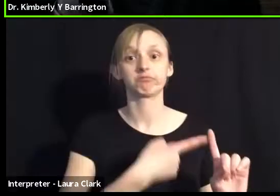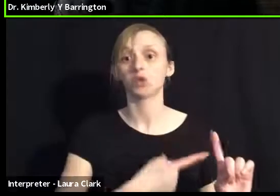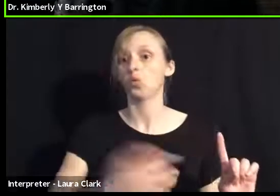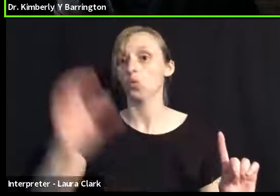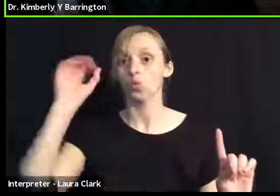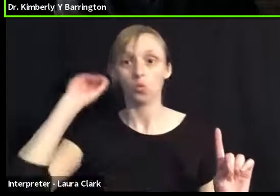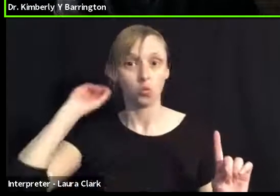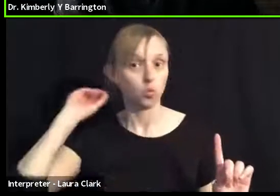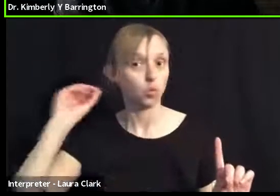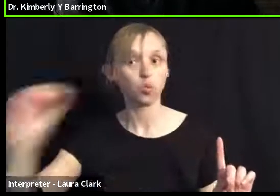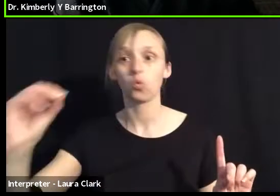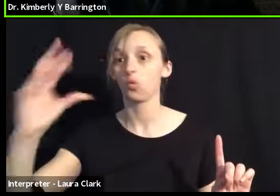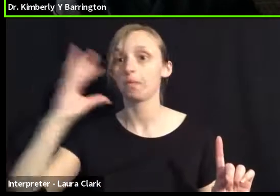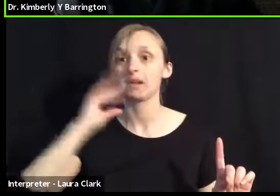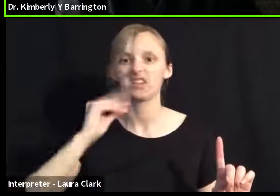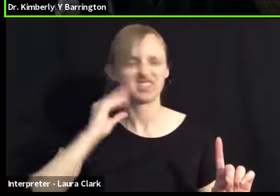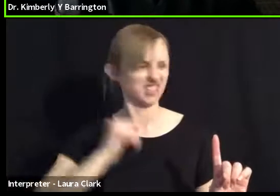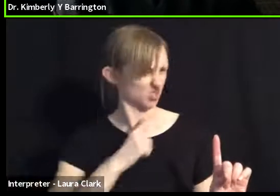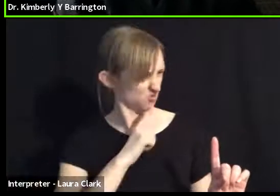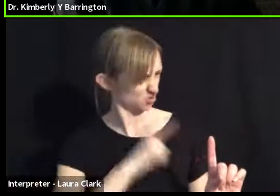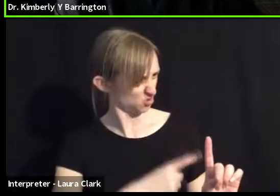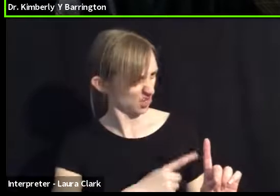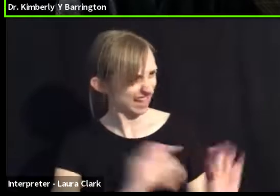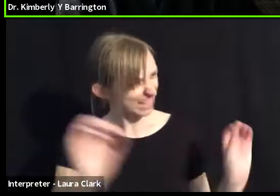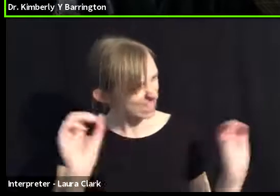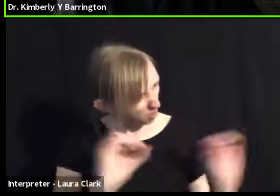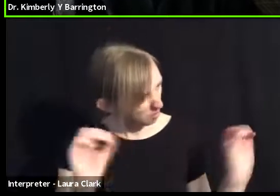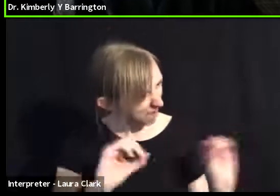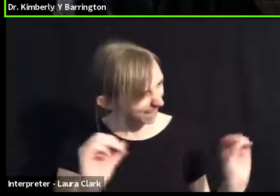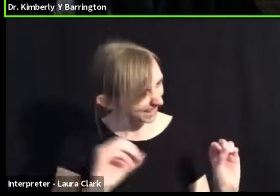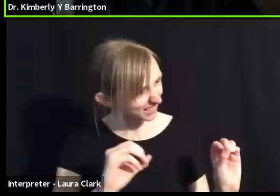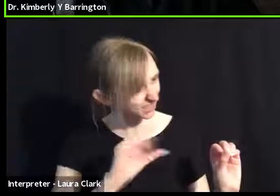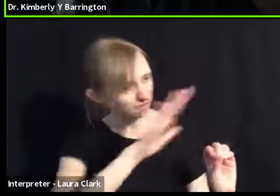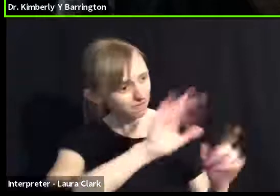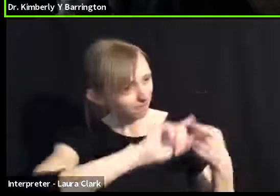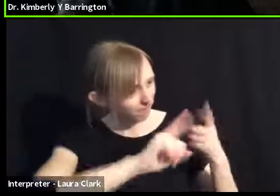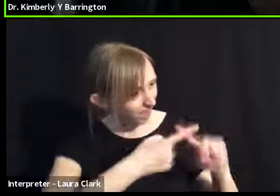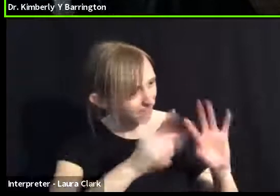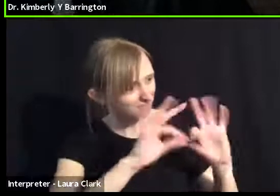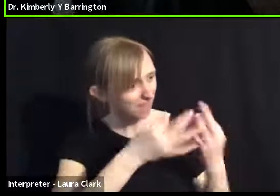none. And I said, are you sure? I said, not anybody. She said, no.